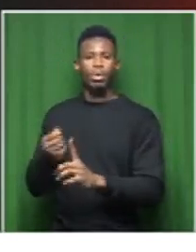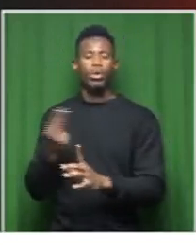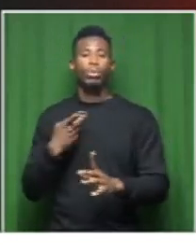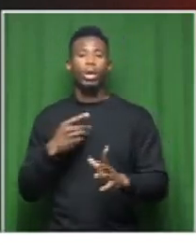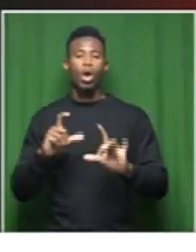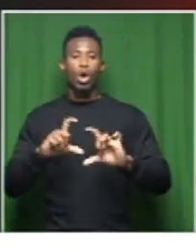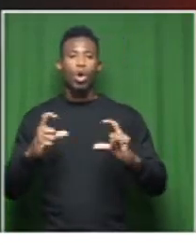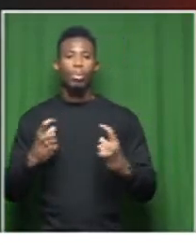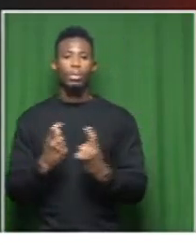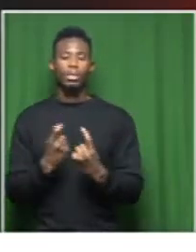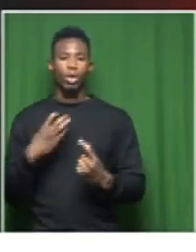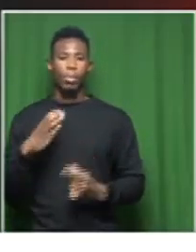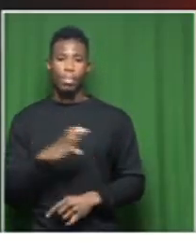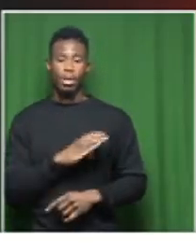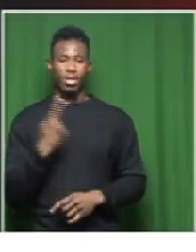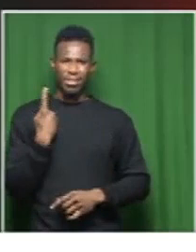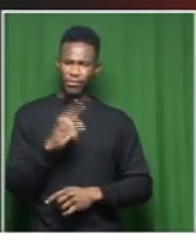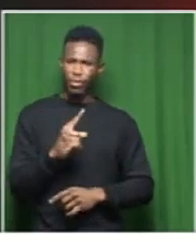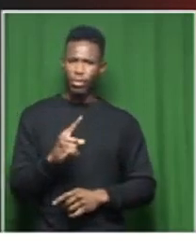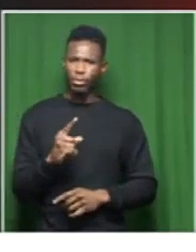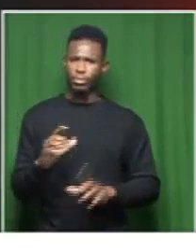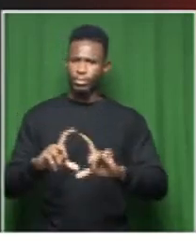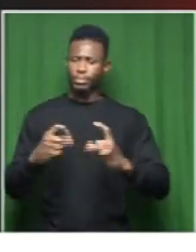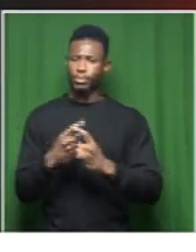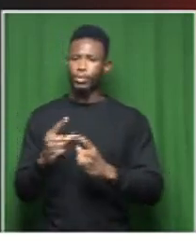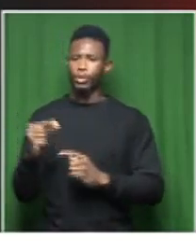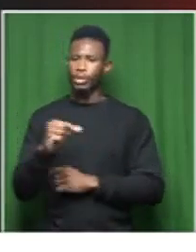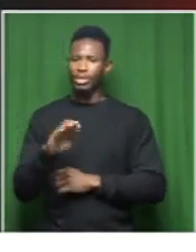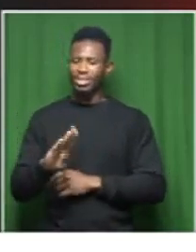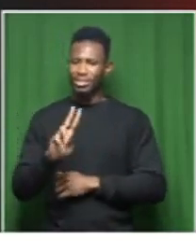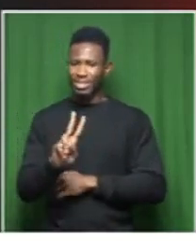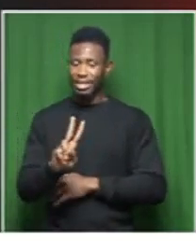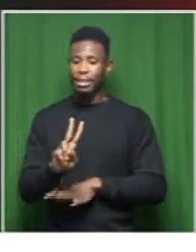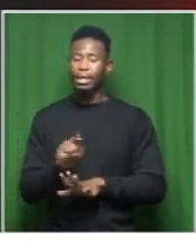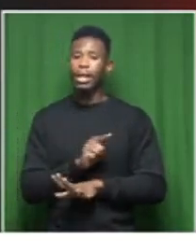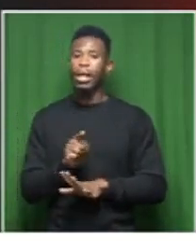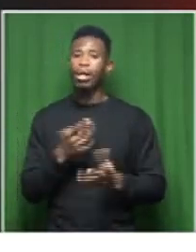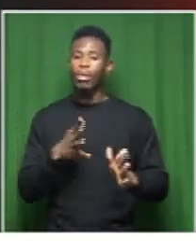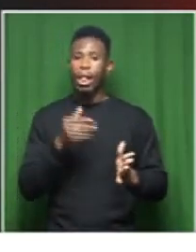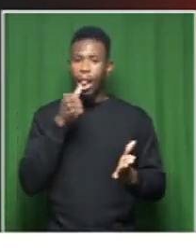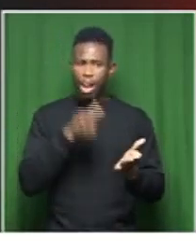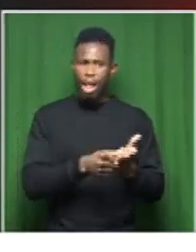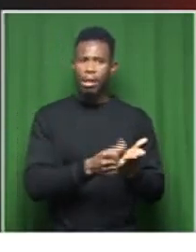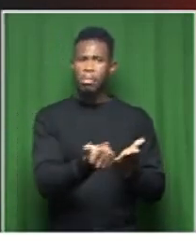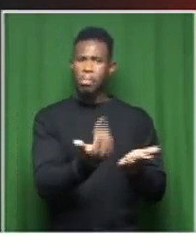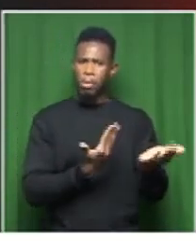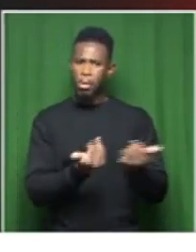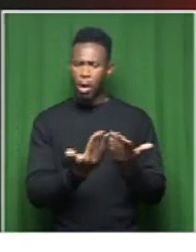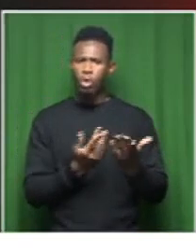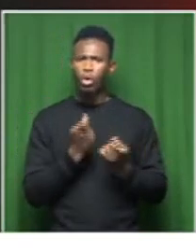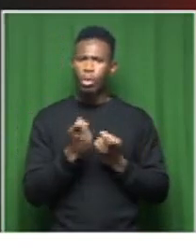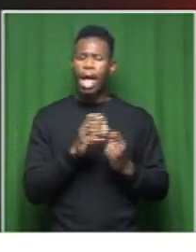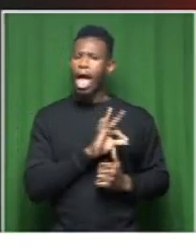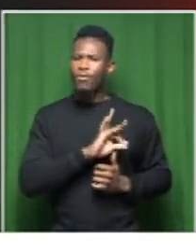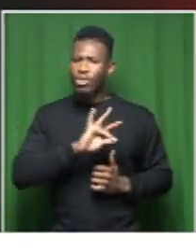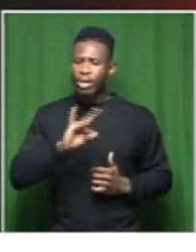Gender-Based Violence, those are the things that must be looked at. I receive letters and complaints from many women almost